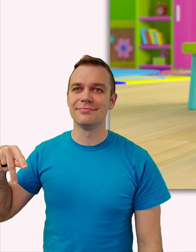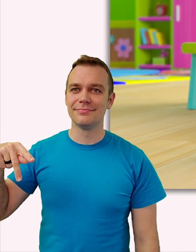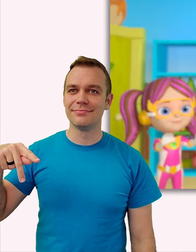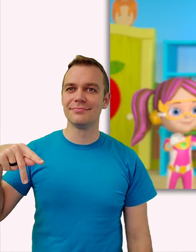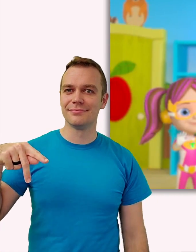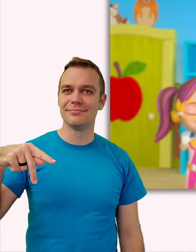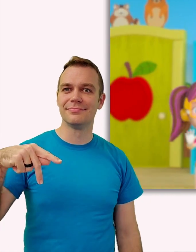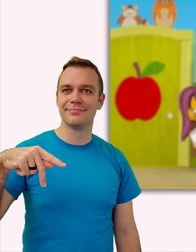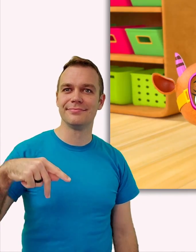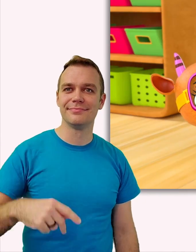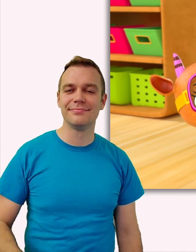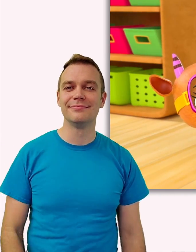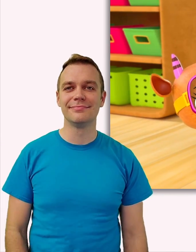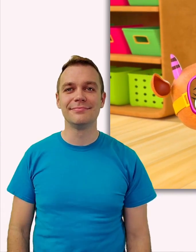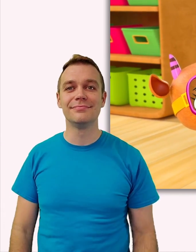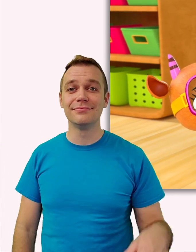P